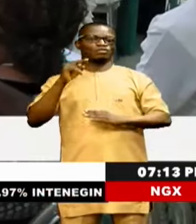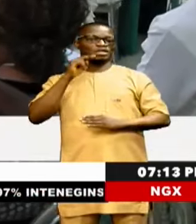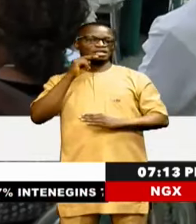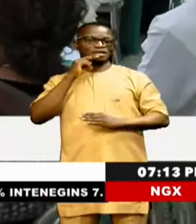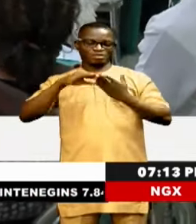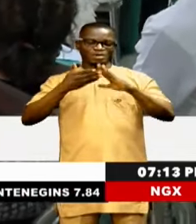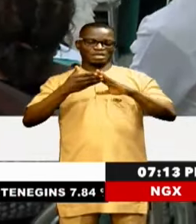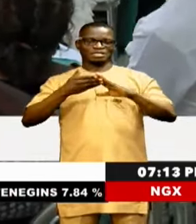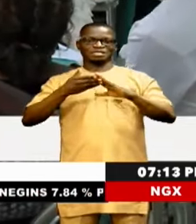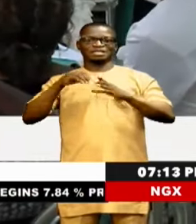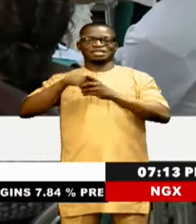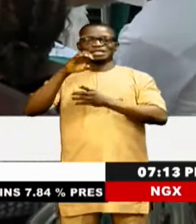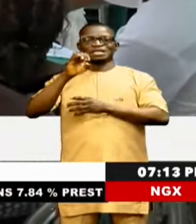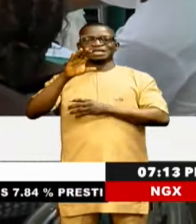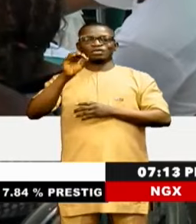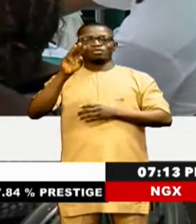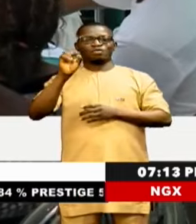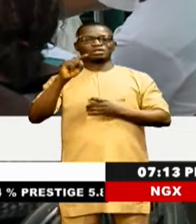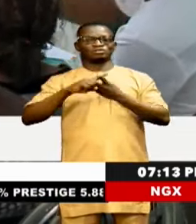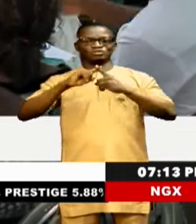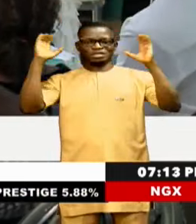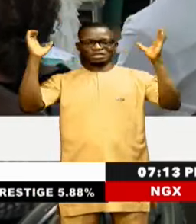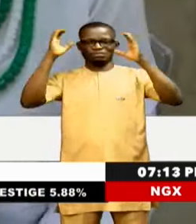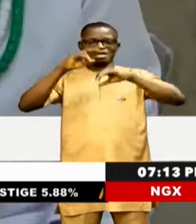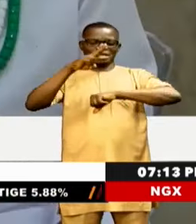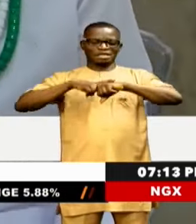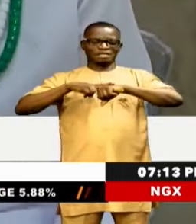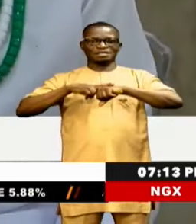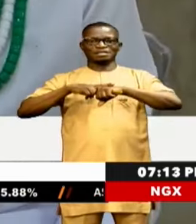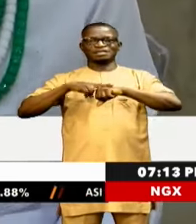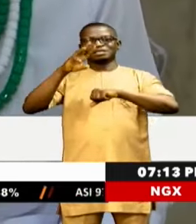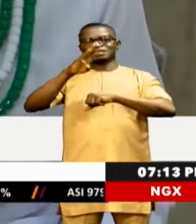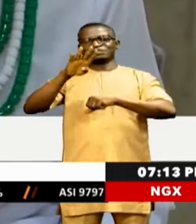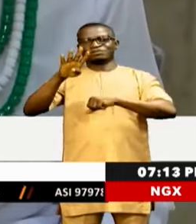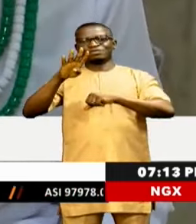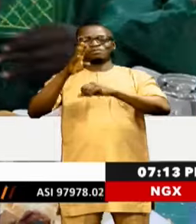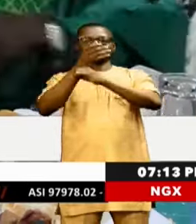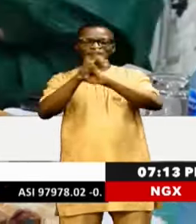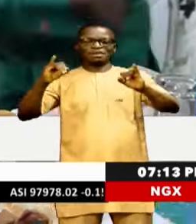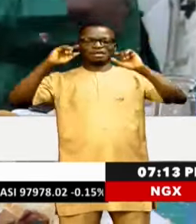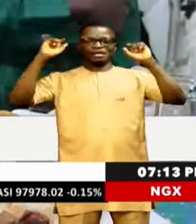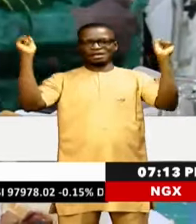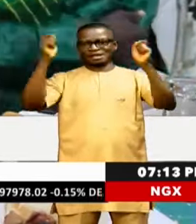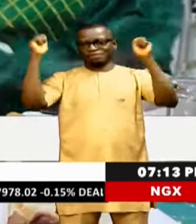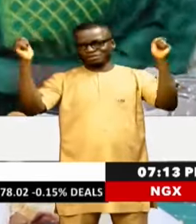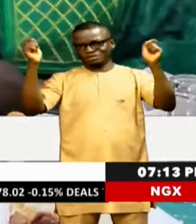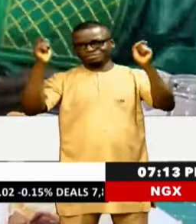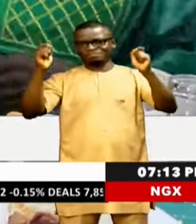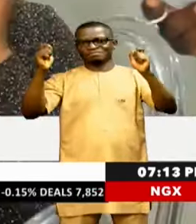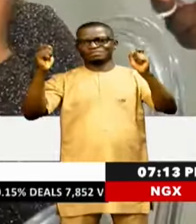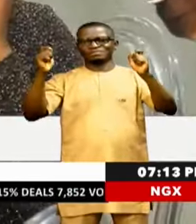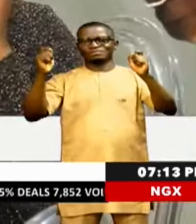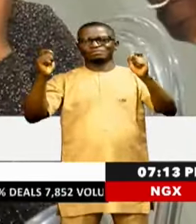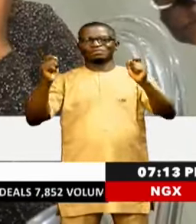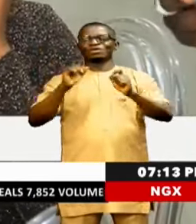in ECOWAS to celebrate the nation's 64th independence anniversary. Essentially, not for speeches, but an